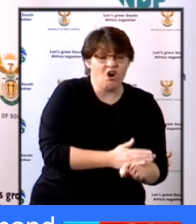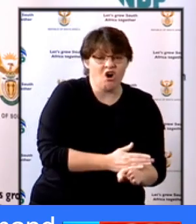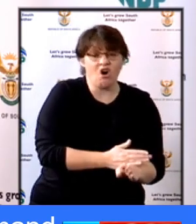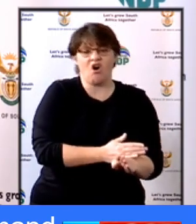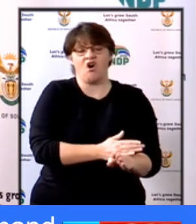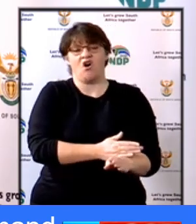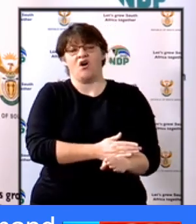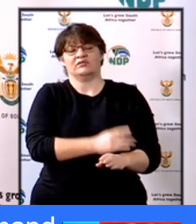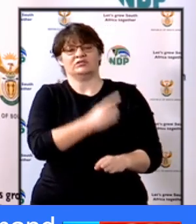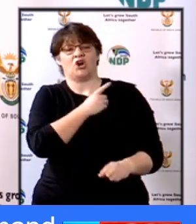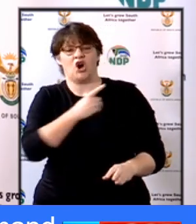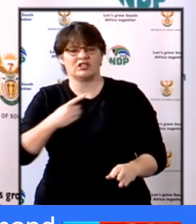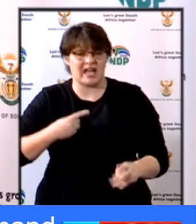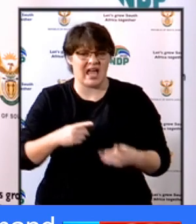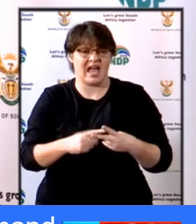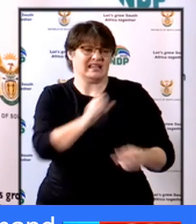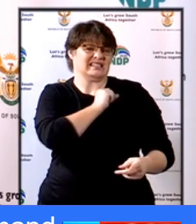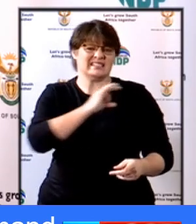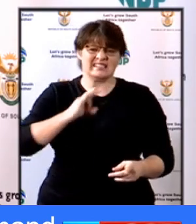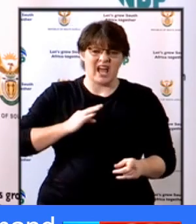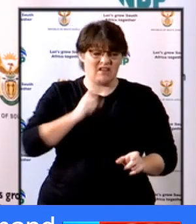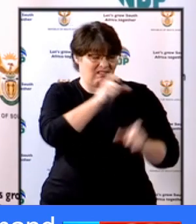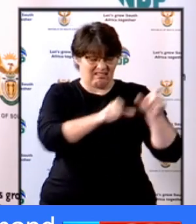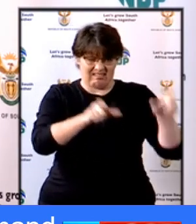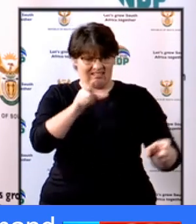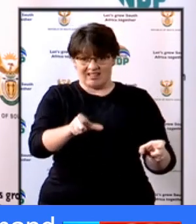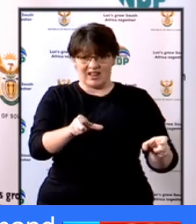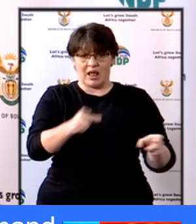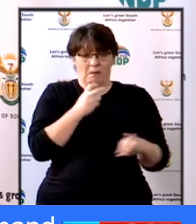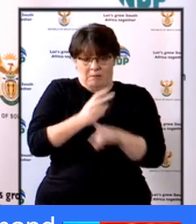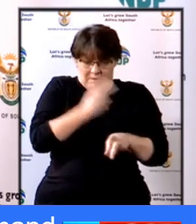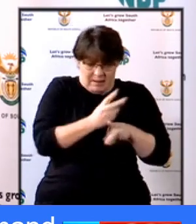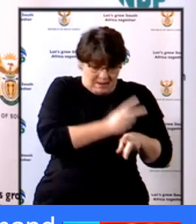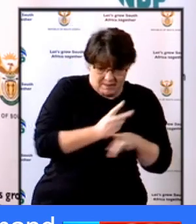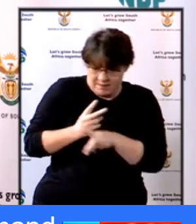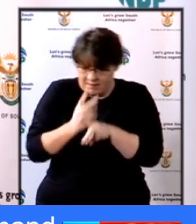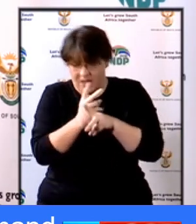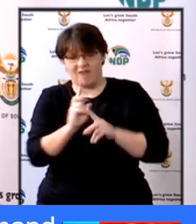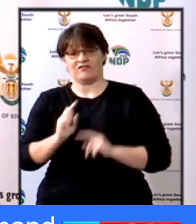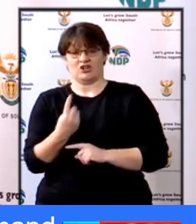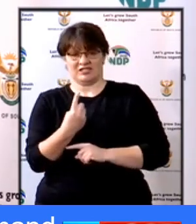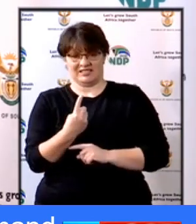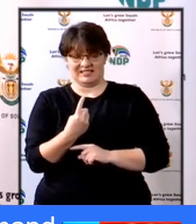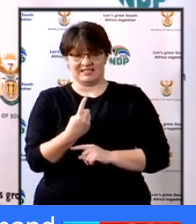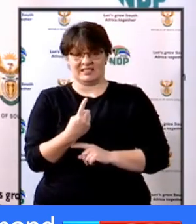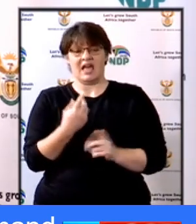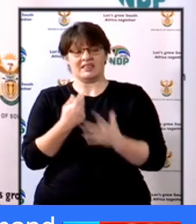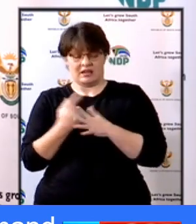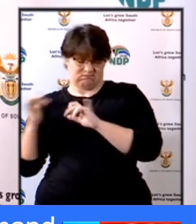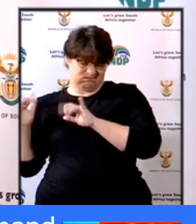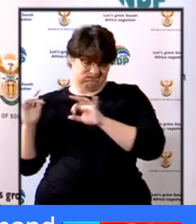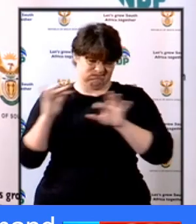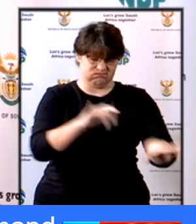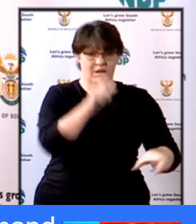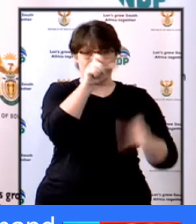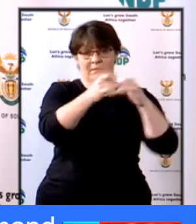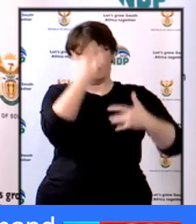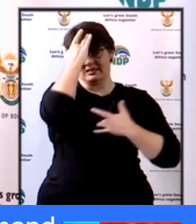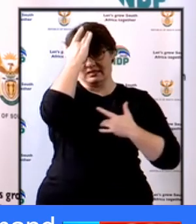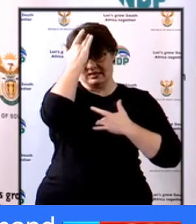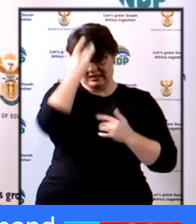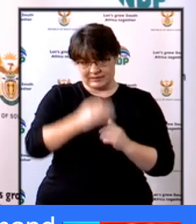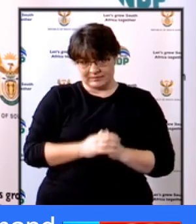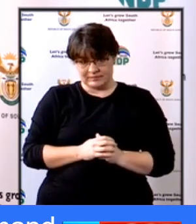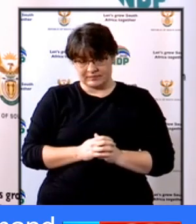and personnel in the sector has been able to prepare for the surge of patients. So in this